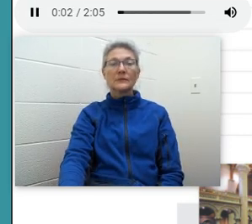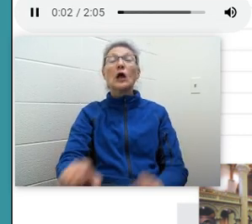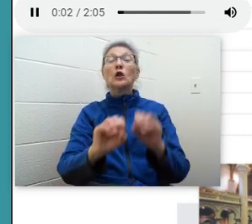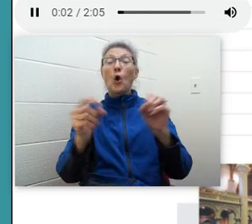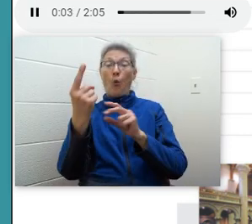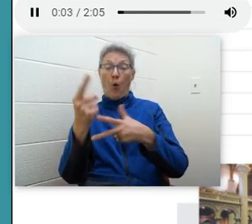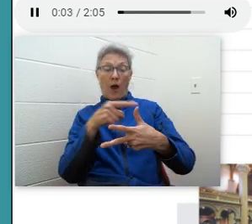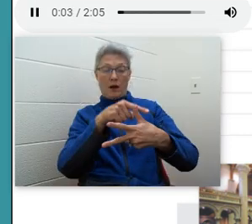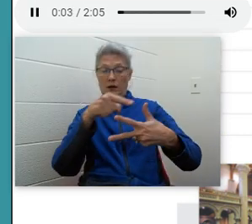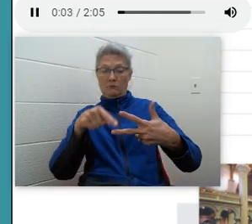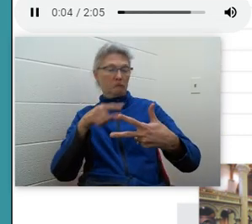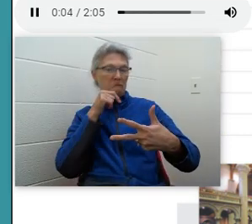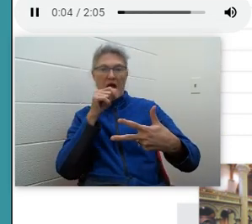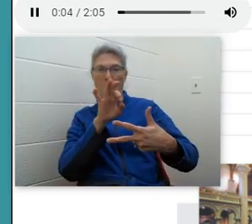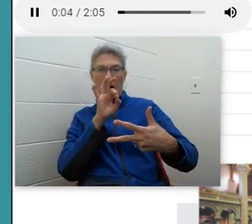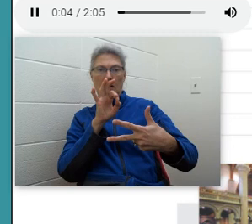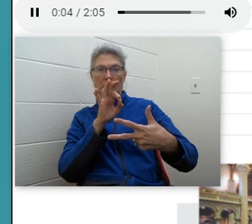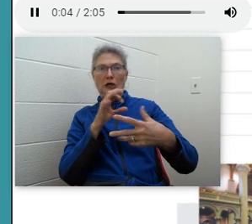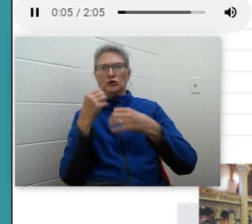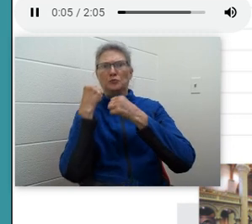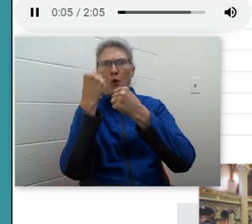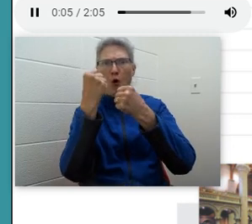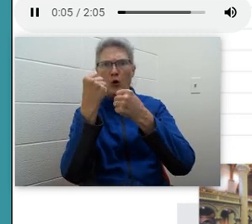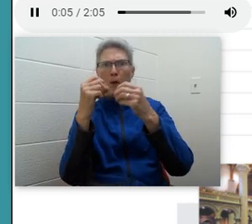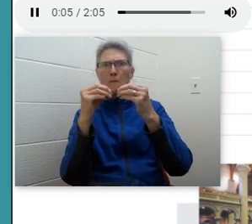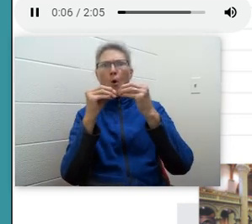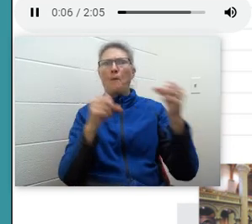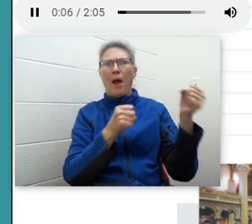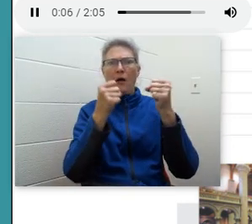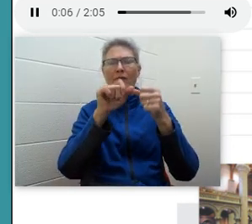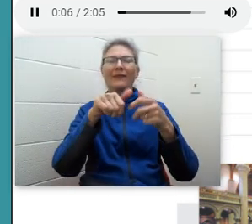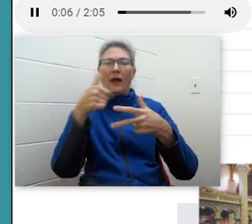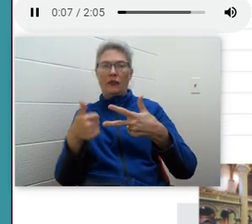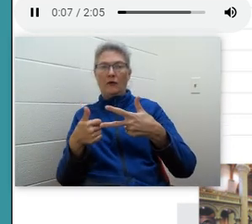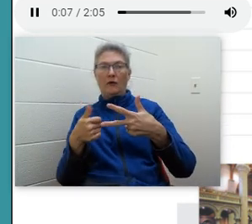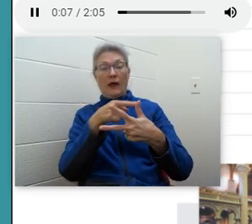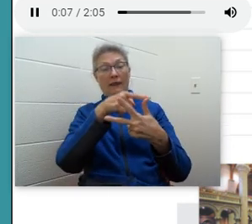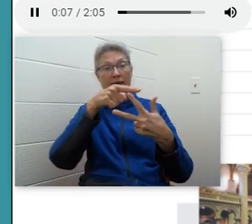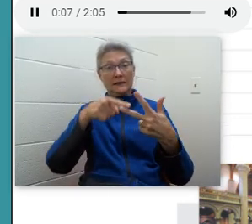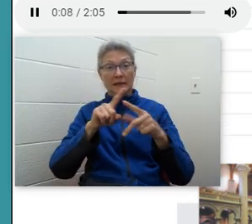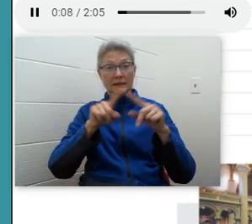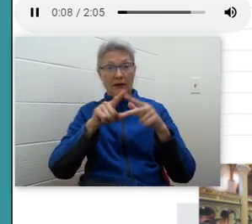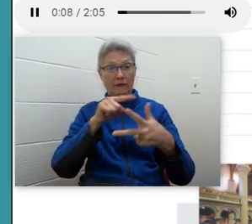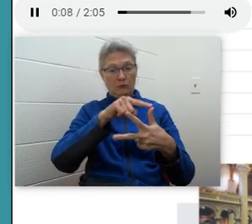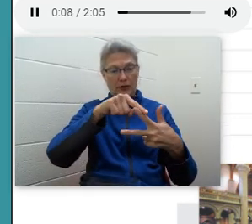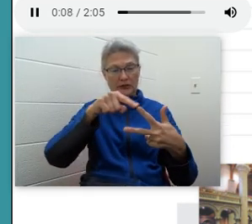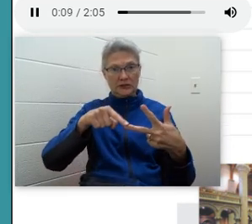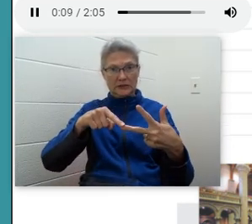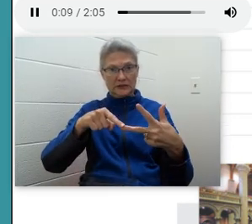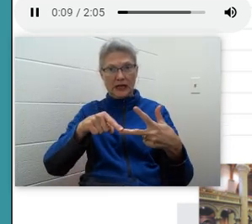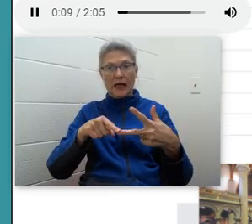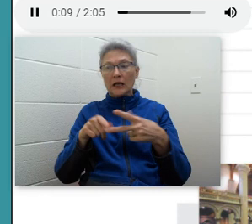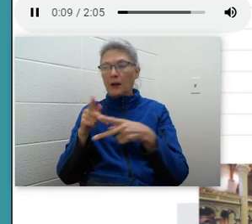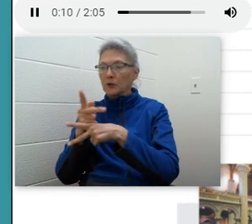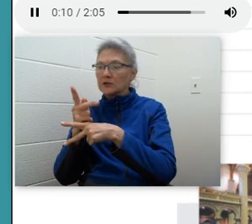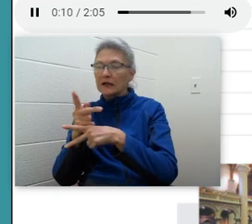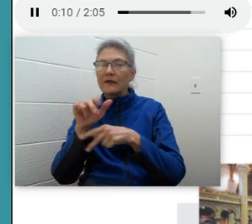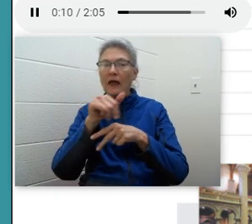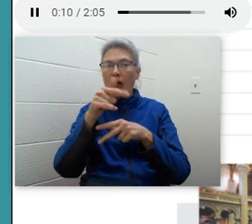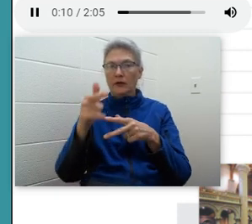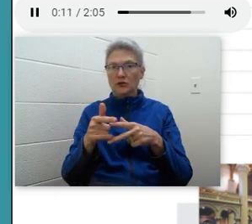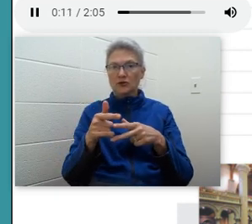No one branch has more power than the other. By design, these different branches can keep the others from acting